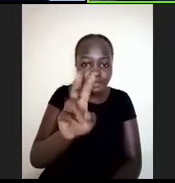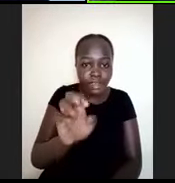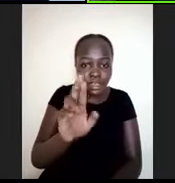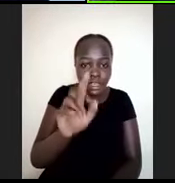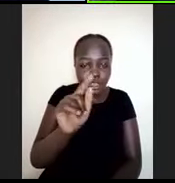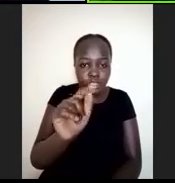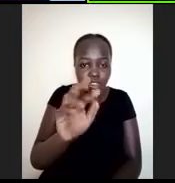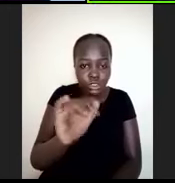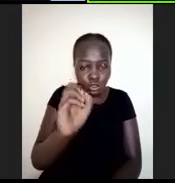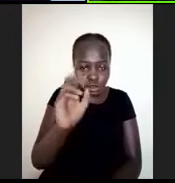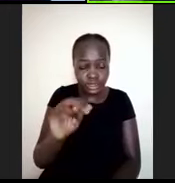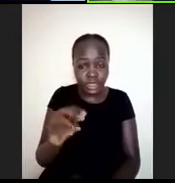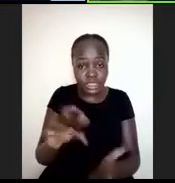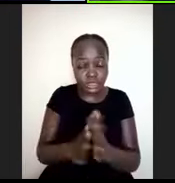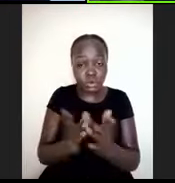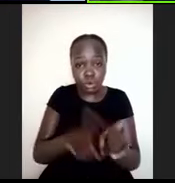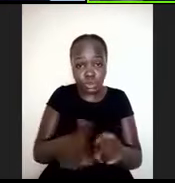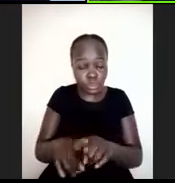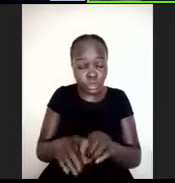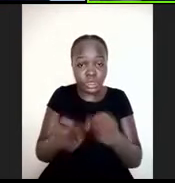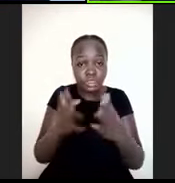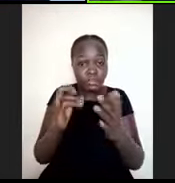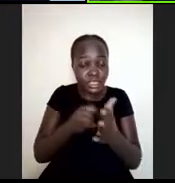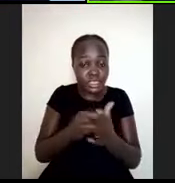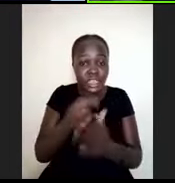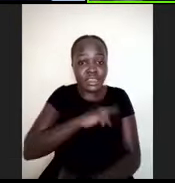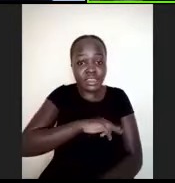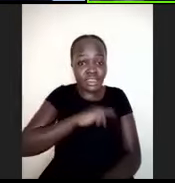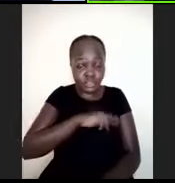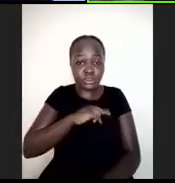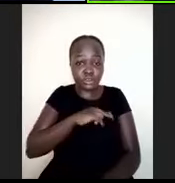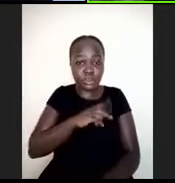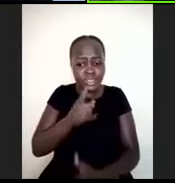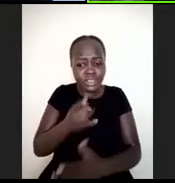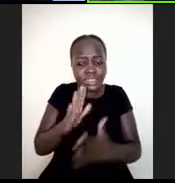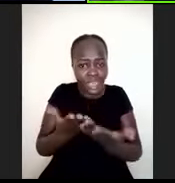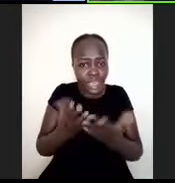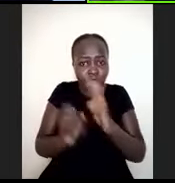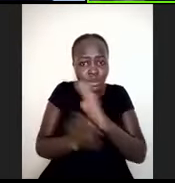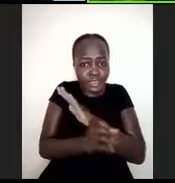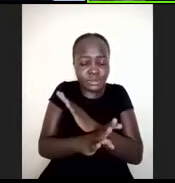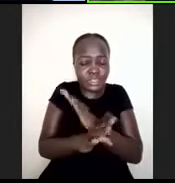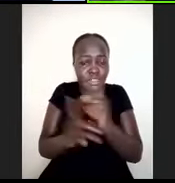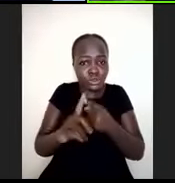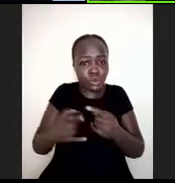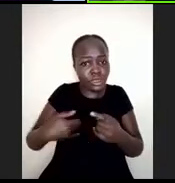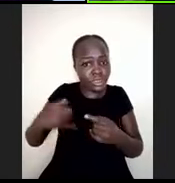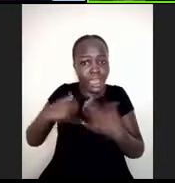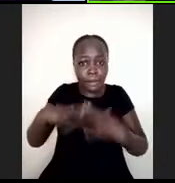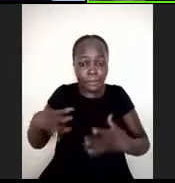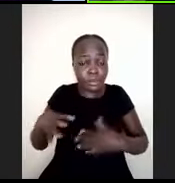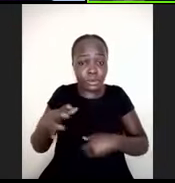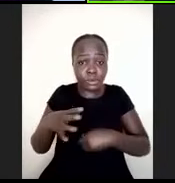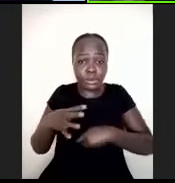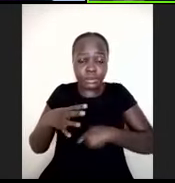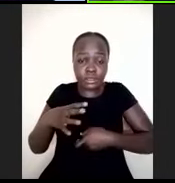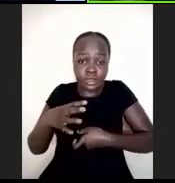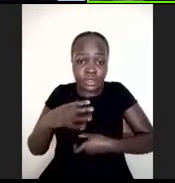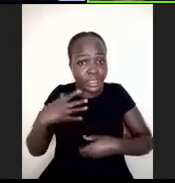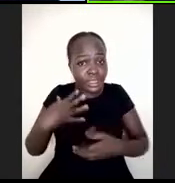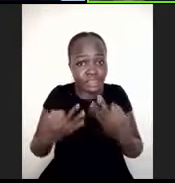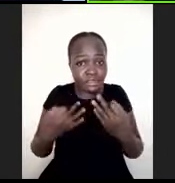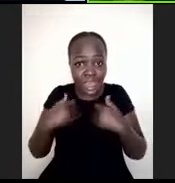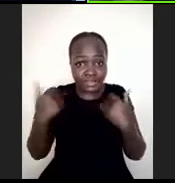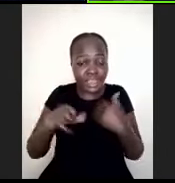unnatural. Okay? So this is how you explain it to your young people. Young people, if you're there listening to me, the